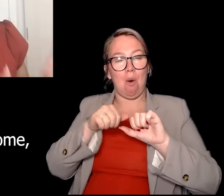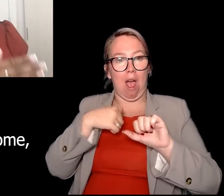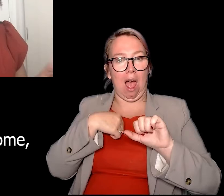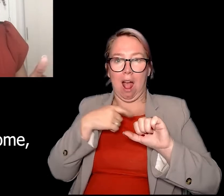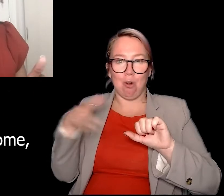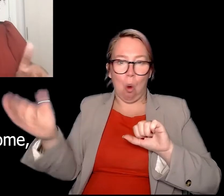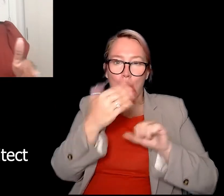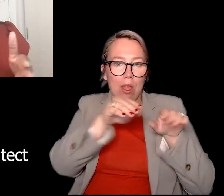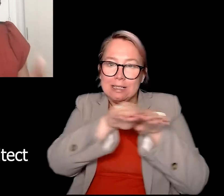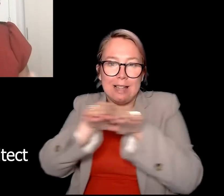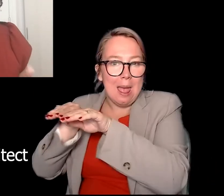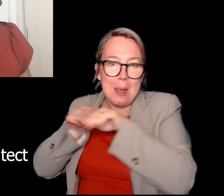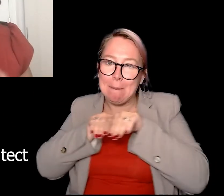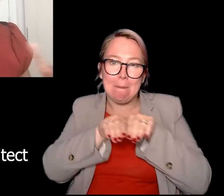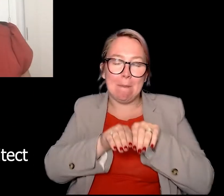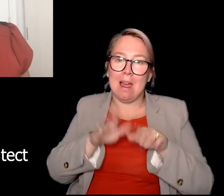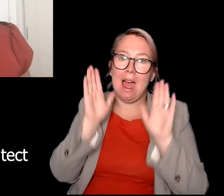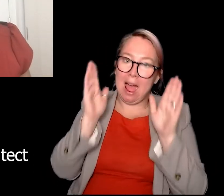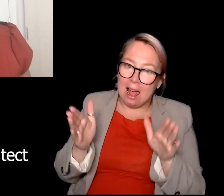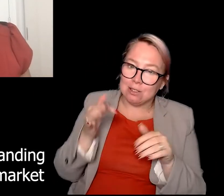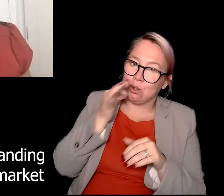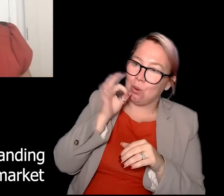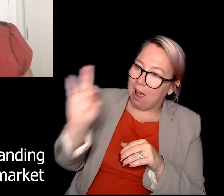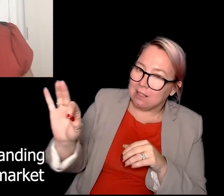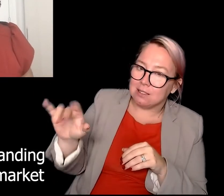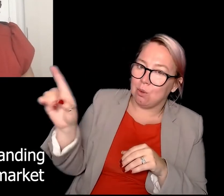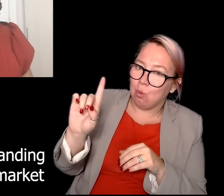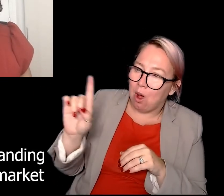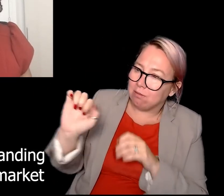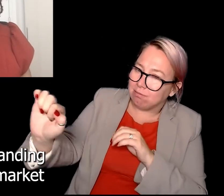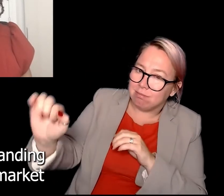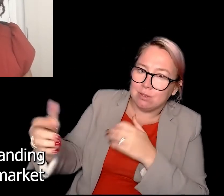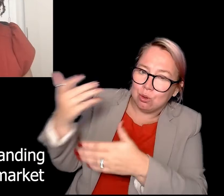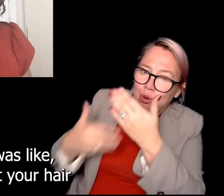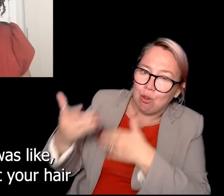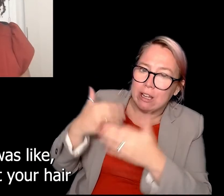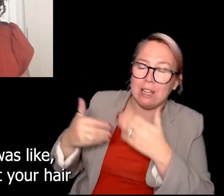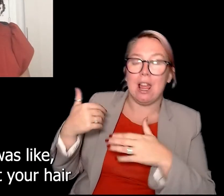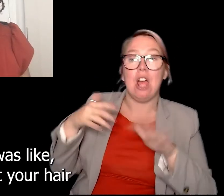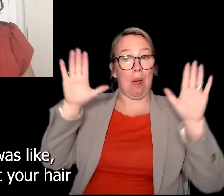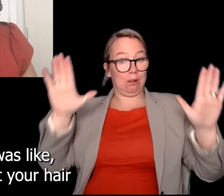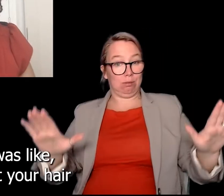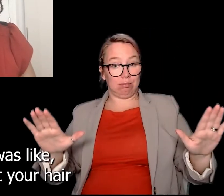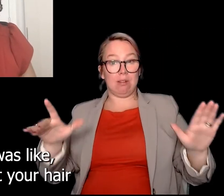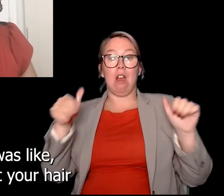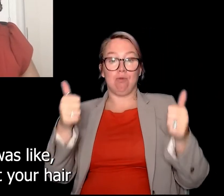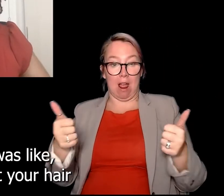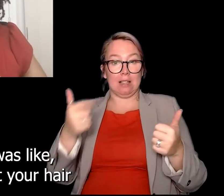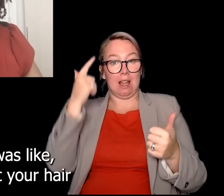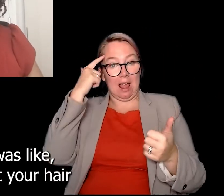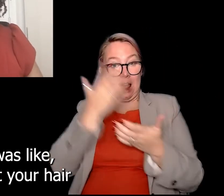And while I could take some, key milestones and archetype from that journey, it was really about understanding what was going on in the market. And for me, the first thing was like,